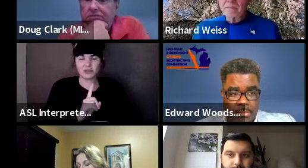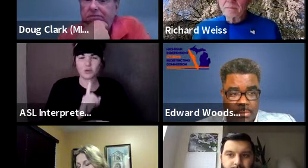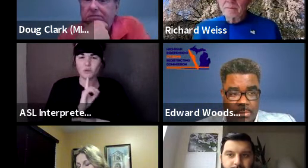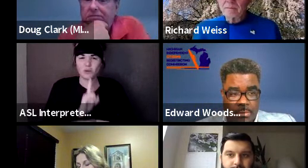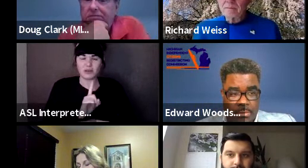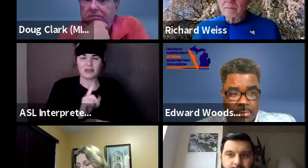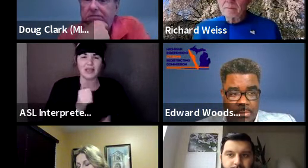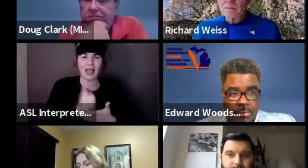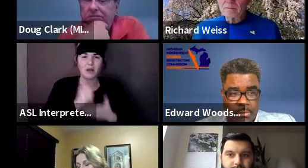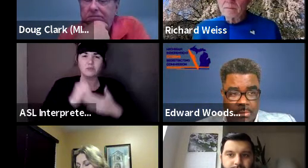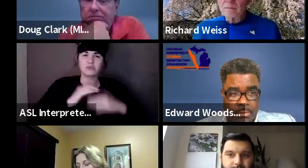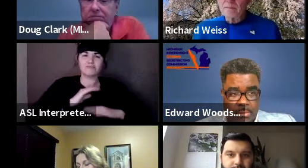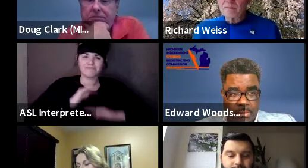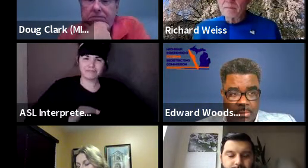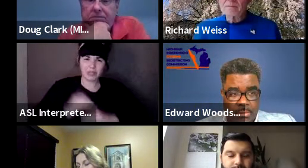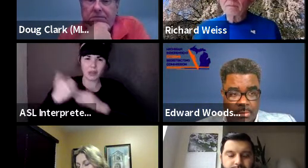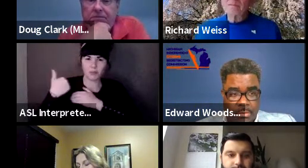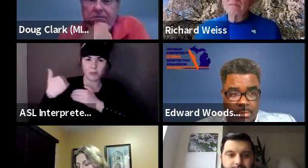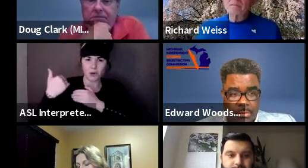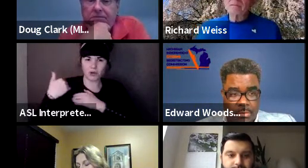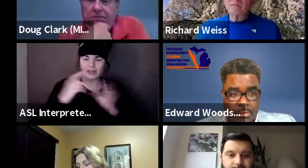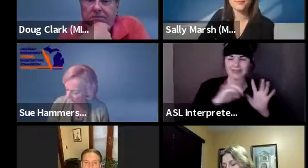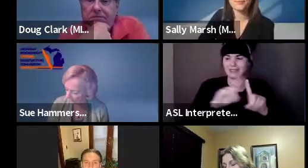state. Thank you very much.